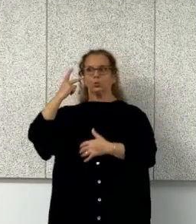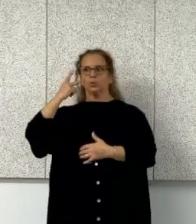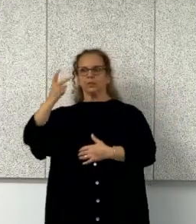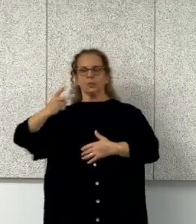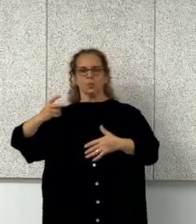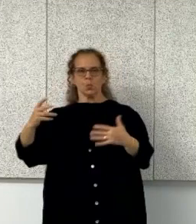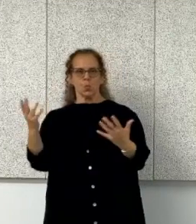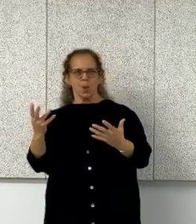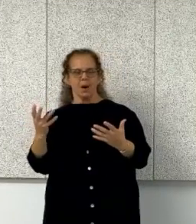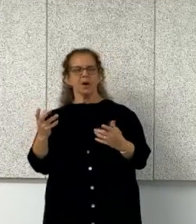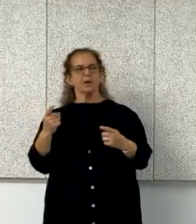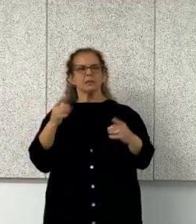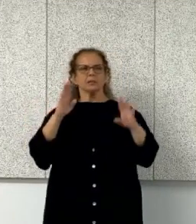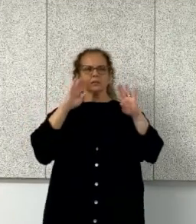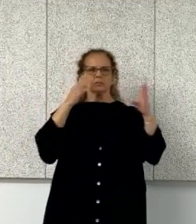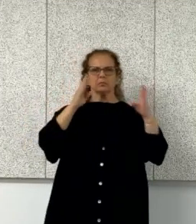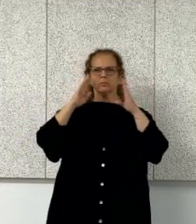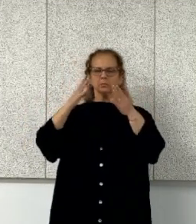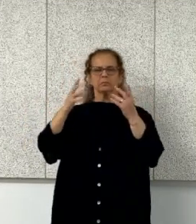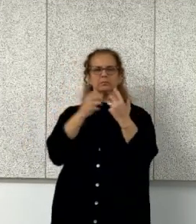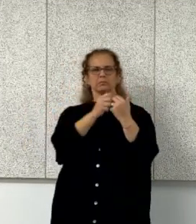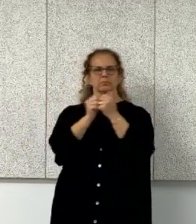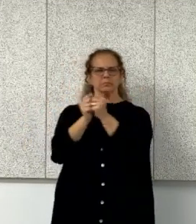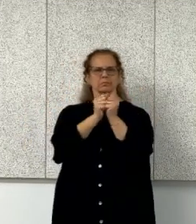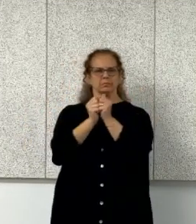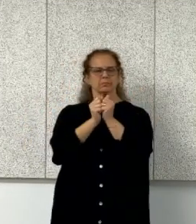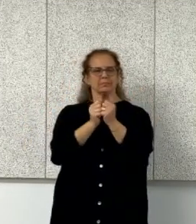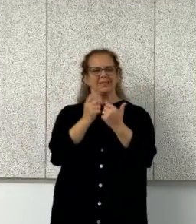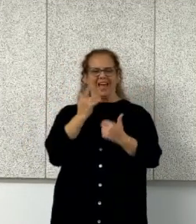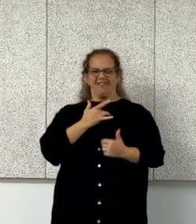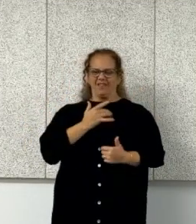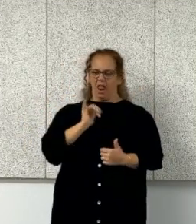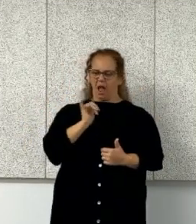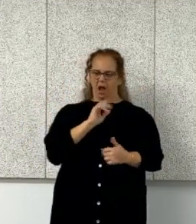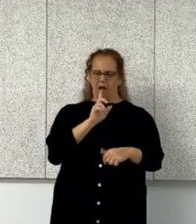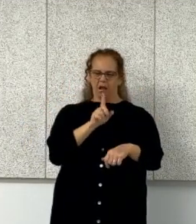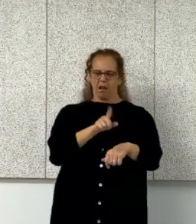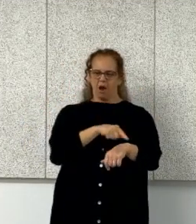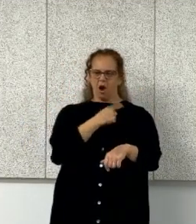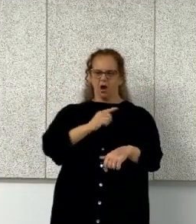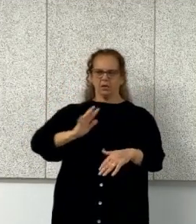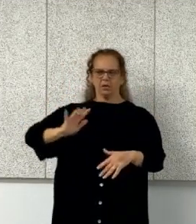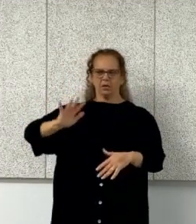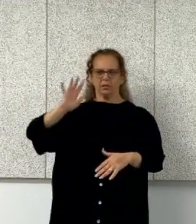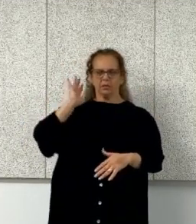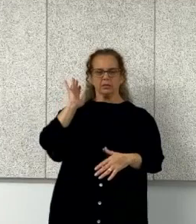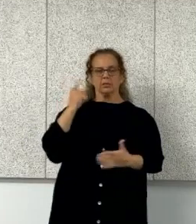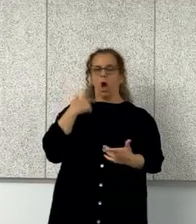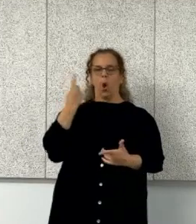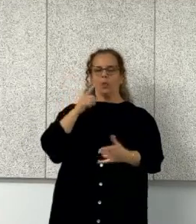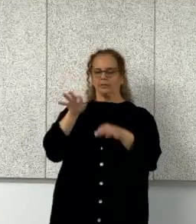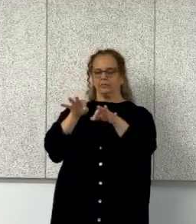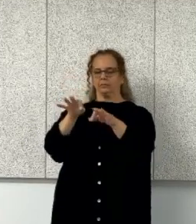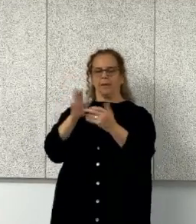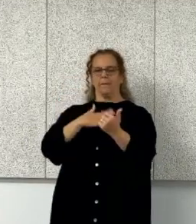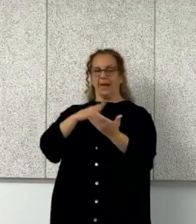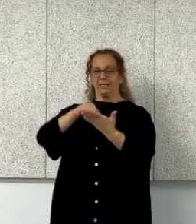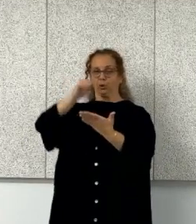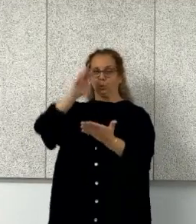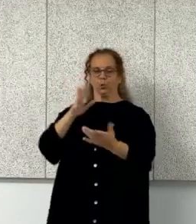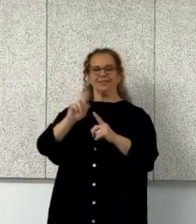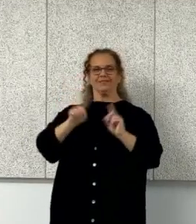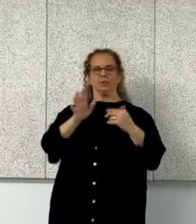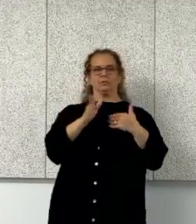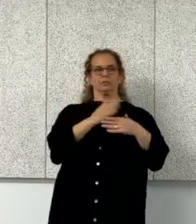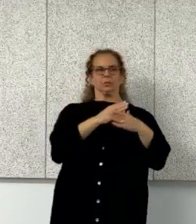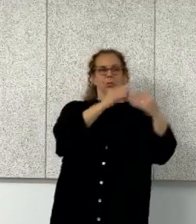stated aims as an organization. And I feel like for too long, you know, I always used to describe to my students that the difference between marketing and the, you